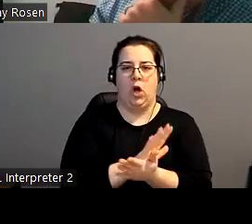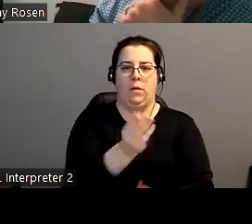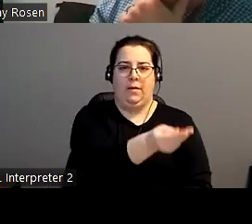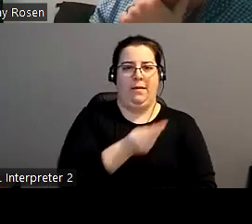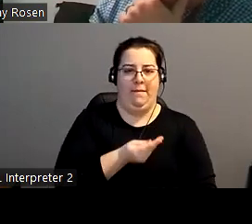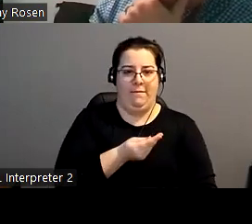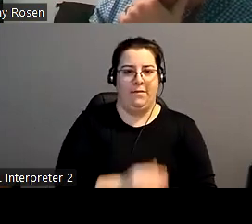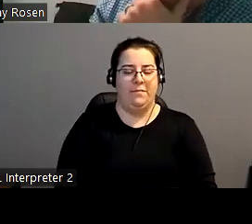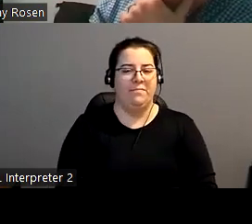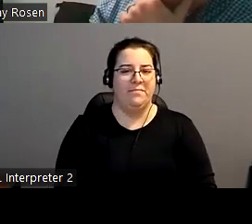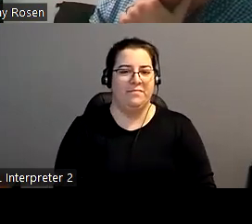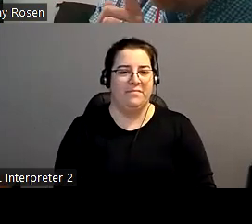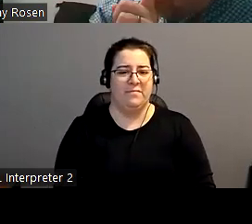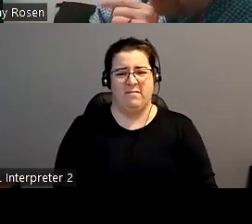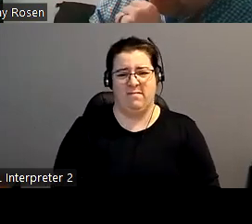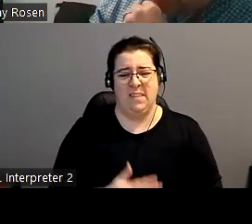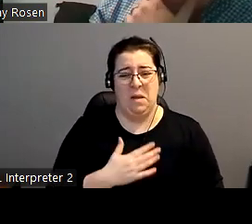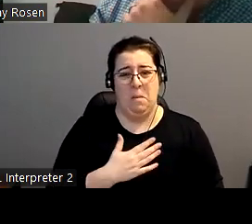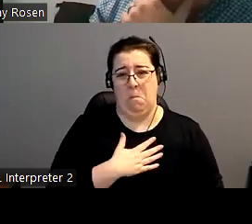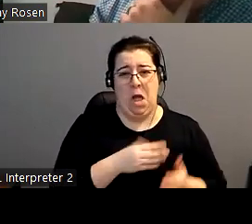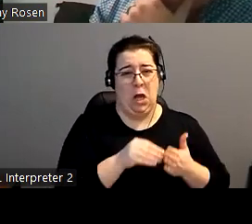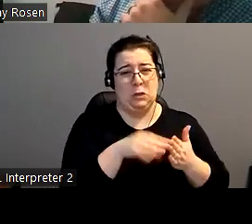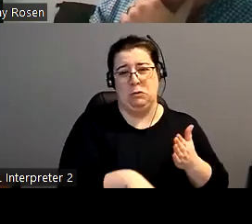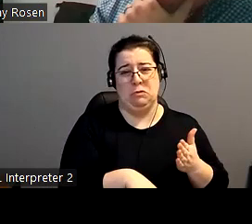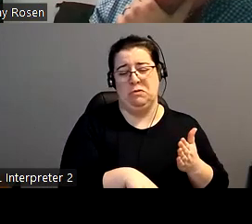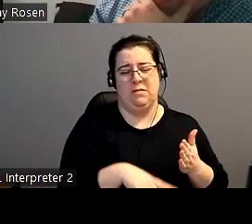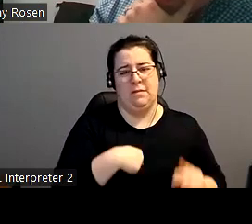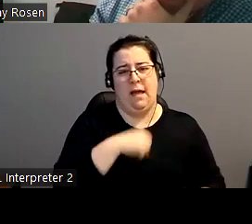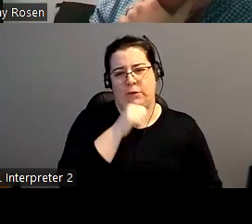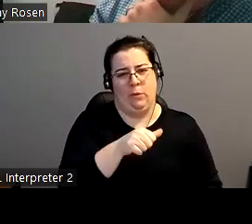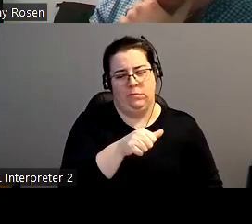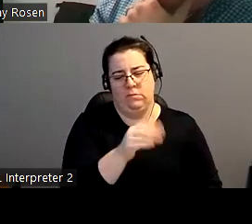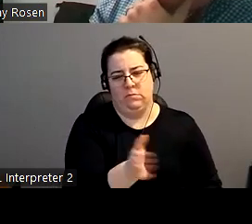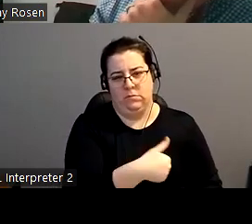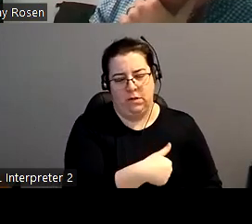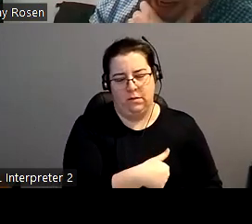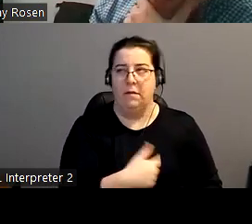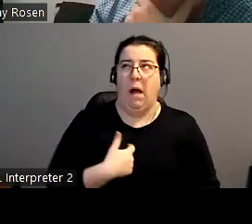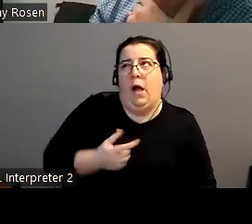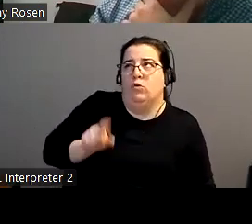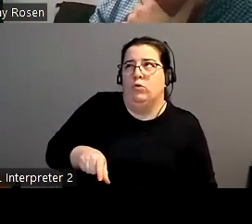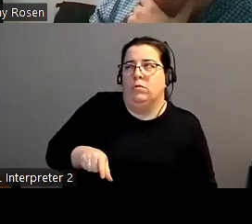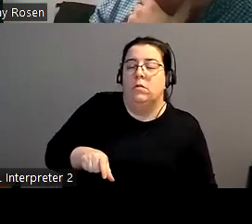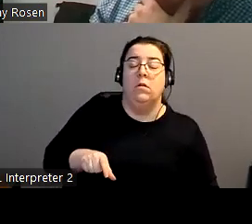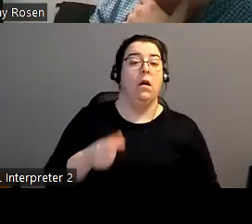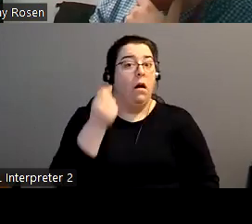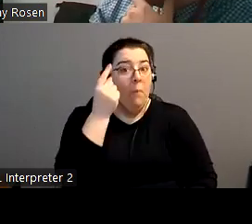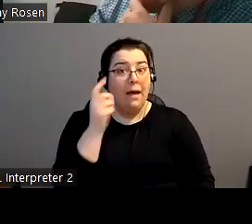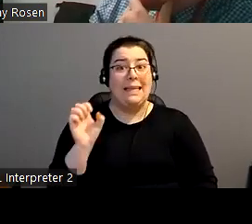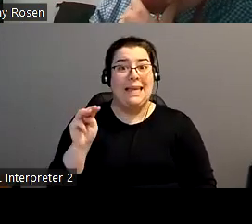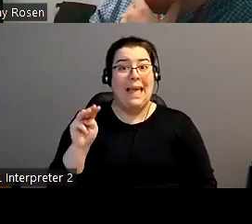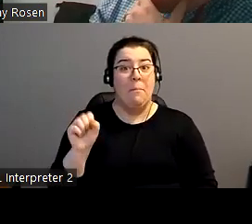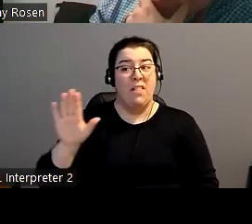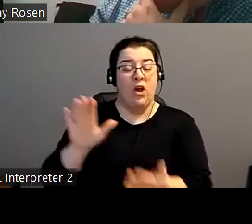I don't do that with my residents, although I should. But realistically, if you read the EMS document,